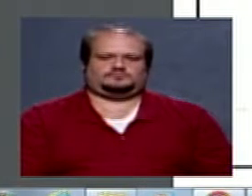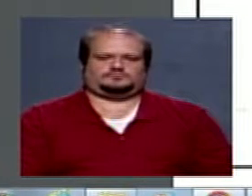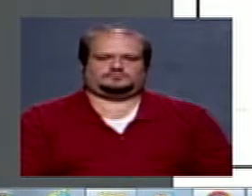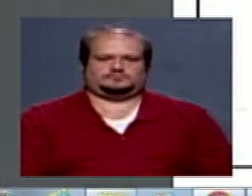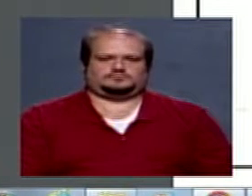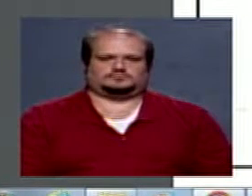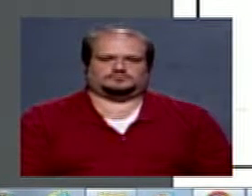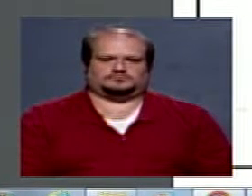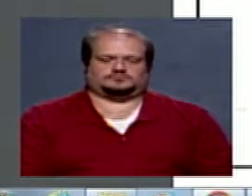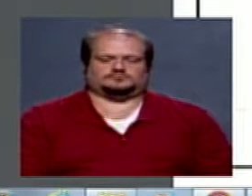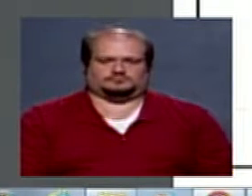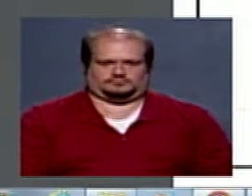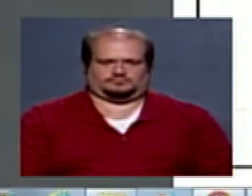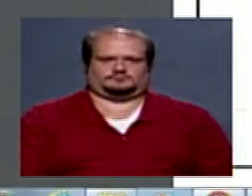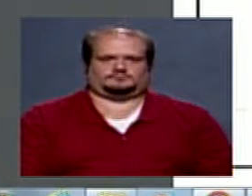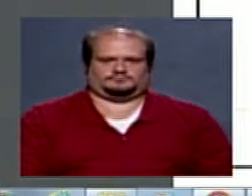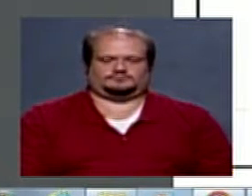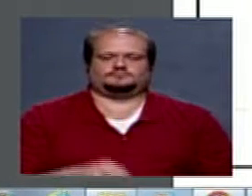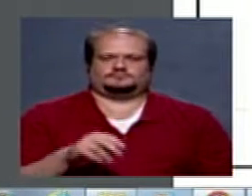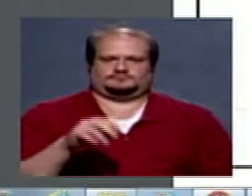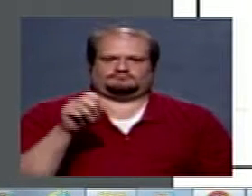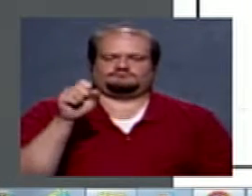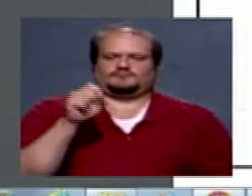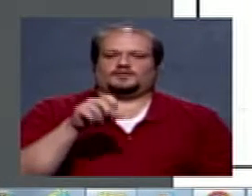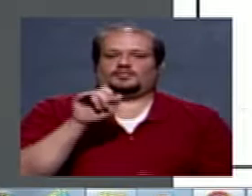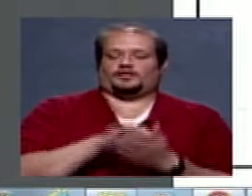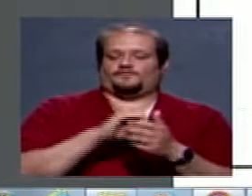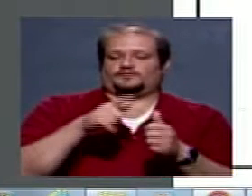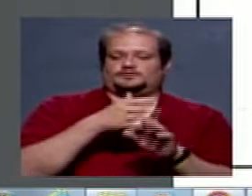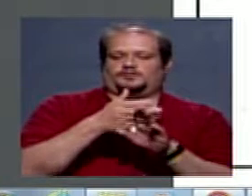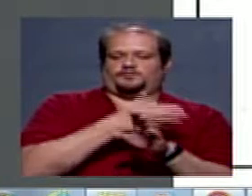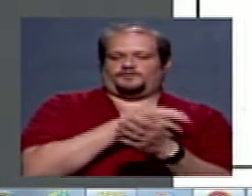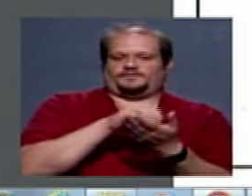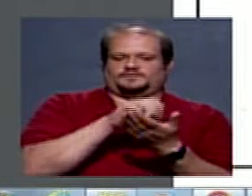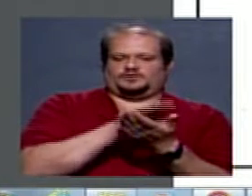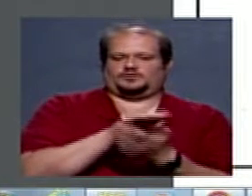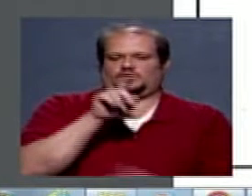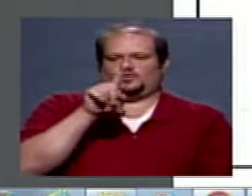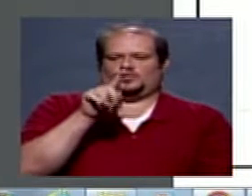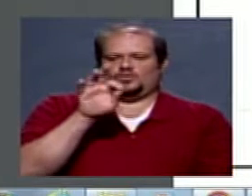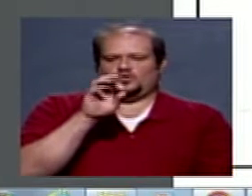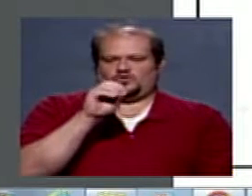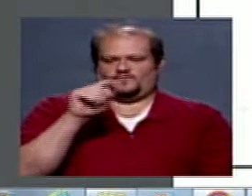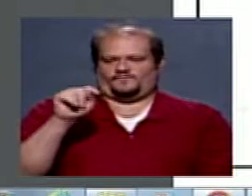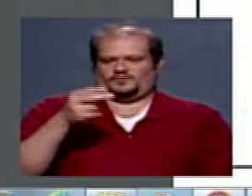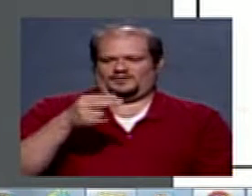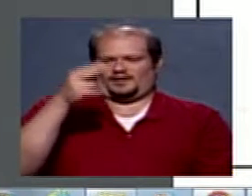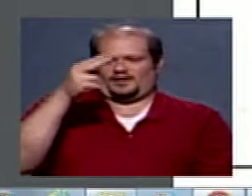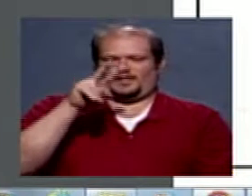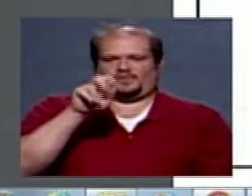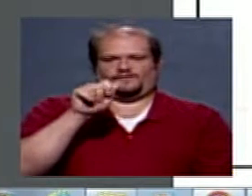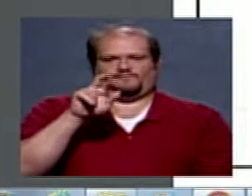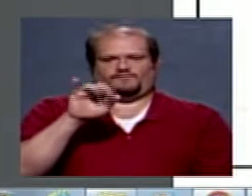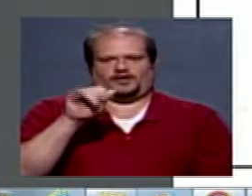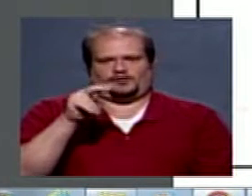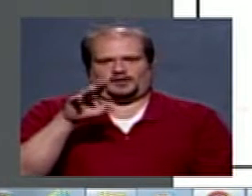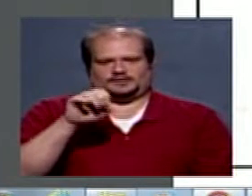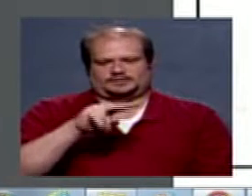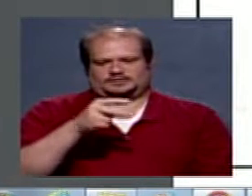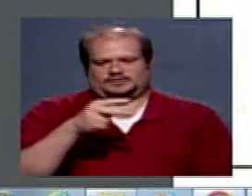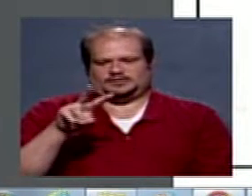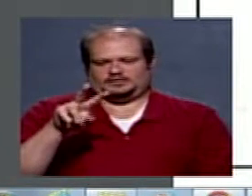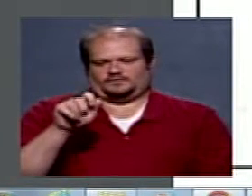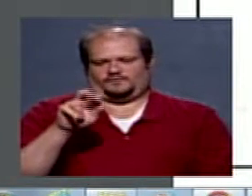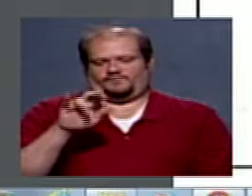There are 3 variances associated with this. The first is the previously noted 1-foot height variance. The second variance is to